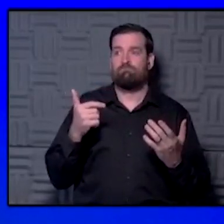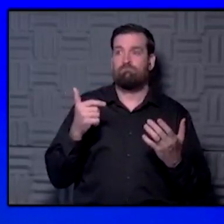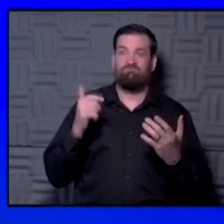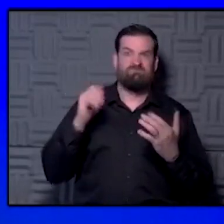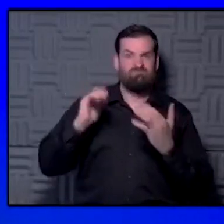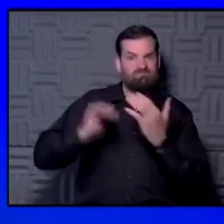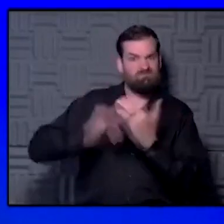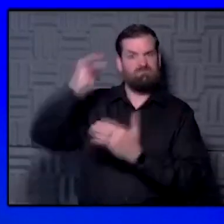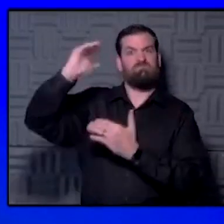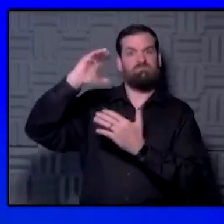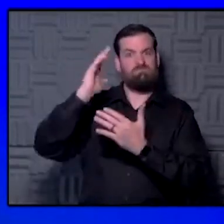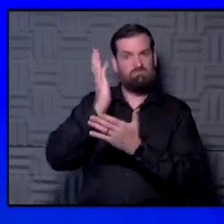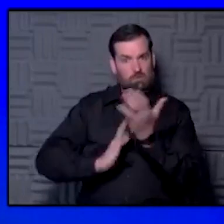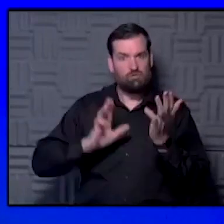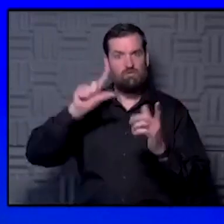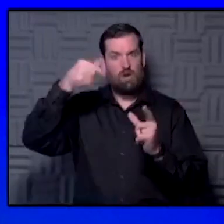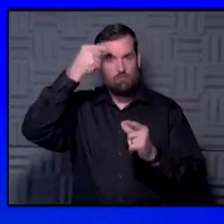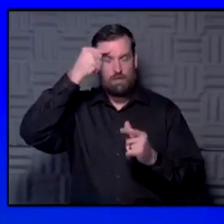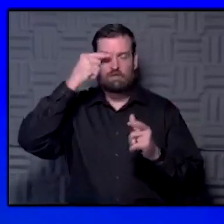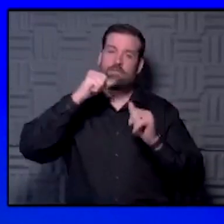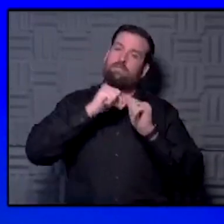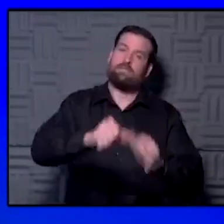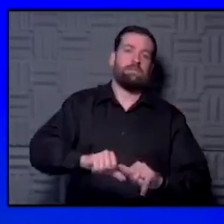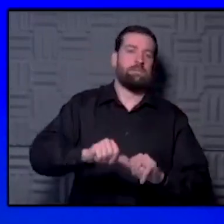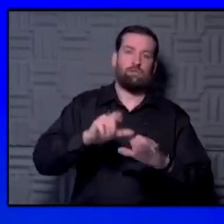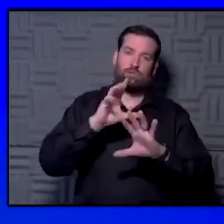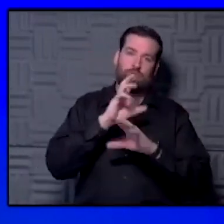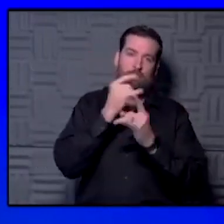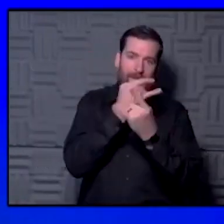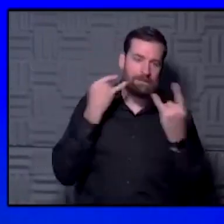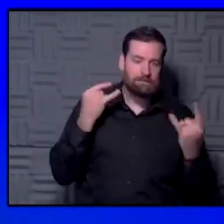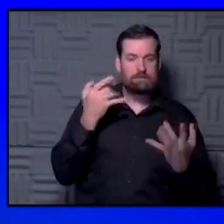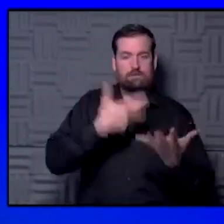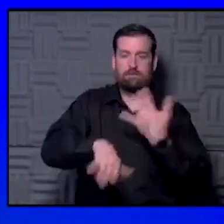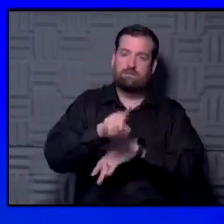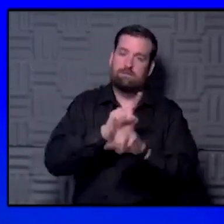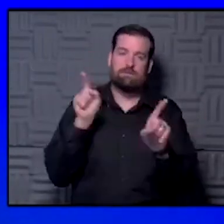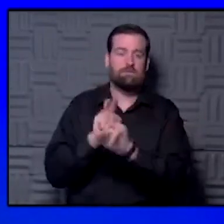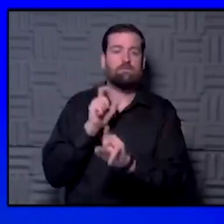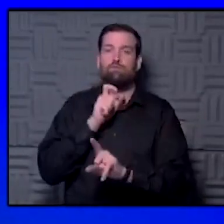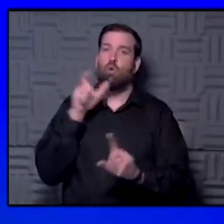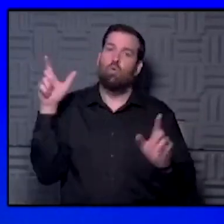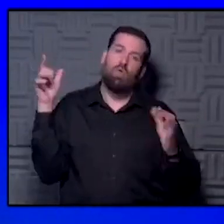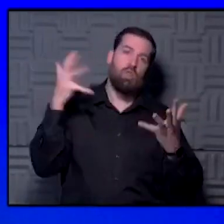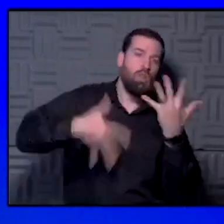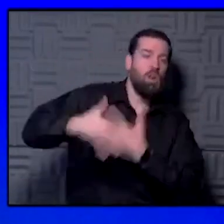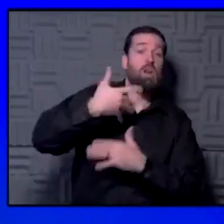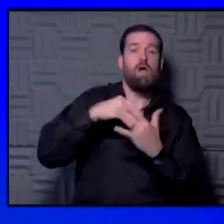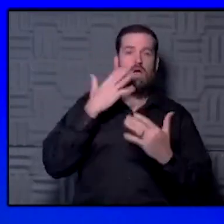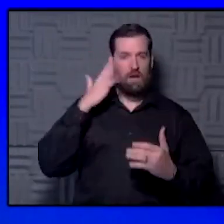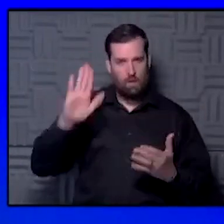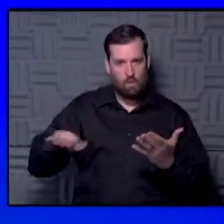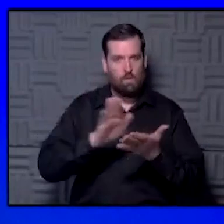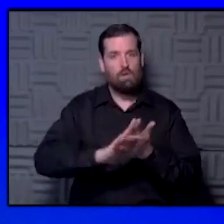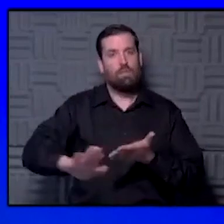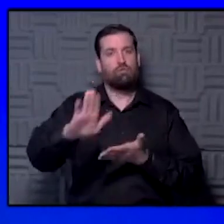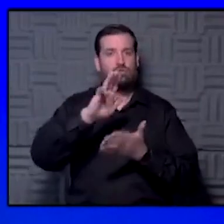of government. And we've seen this. So continue to wear the mask, distance, don't meet in large groups. I know that there's going to be college football